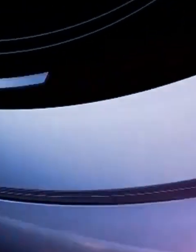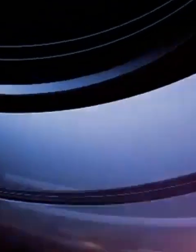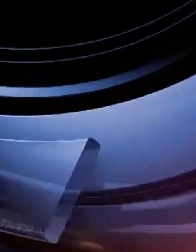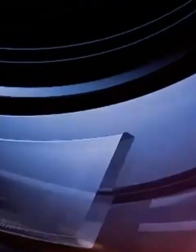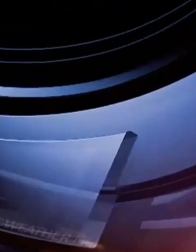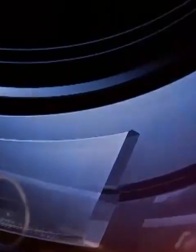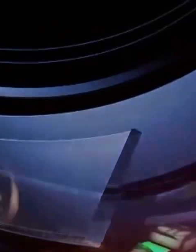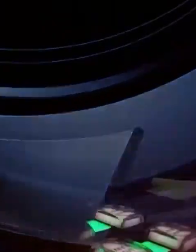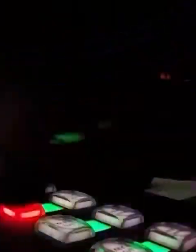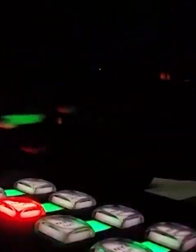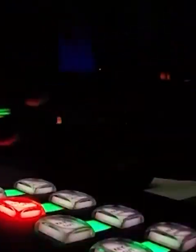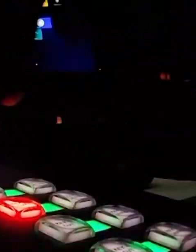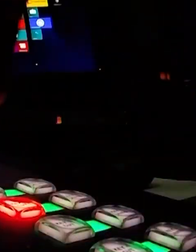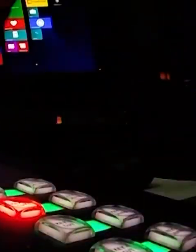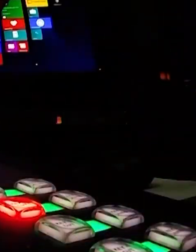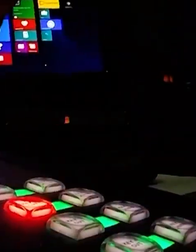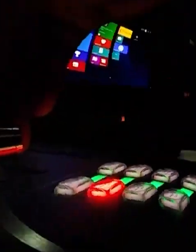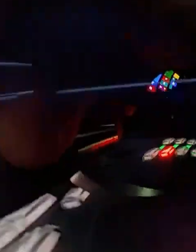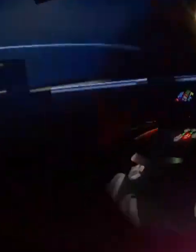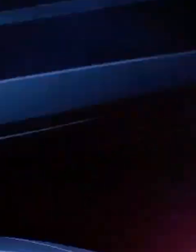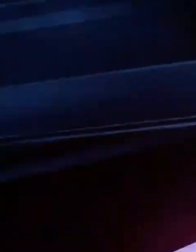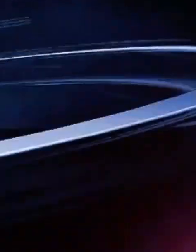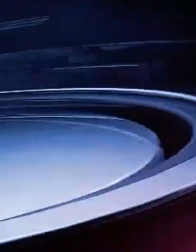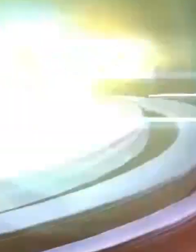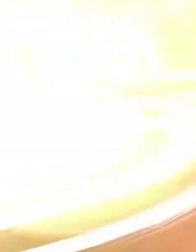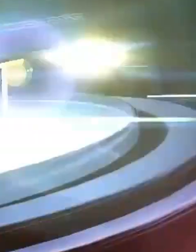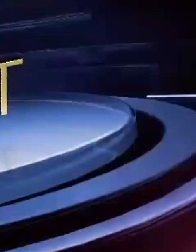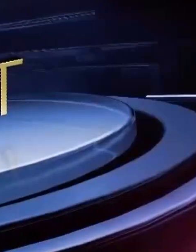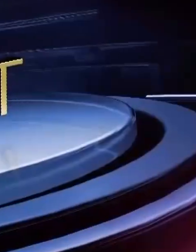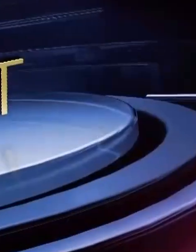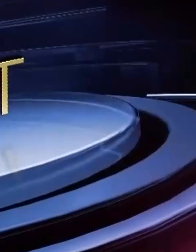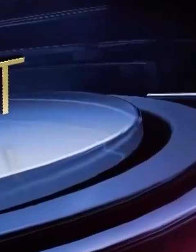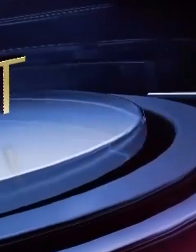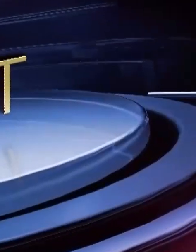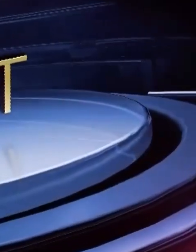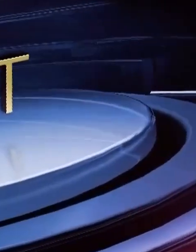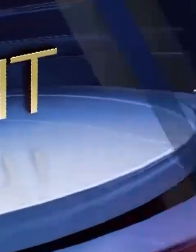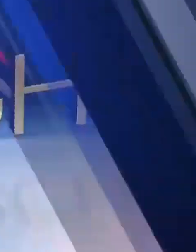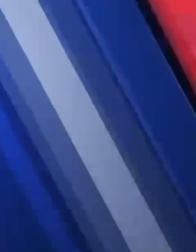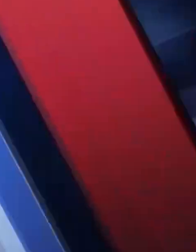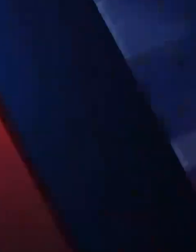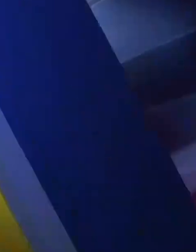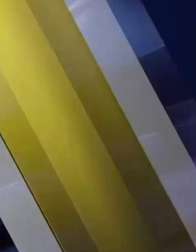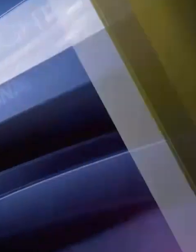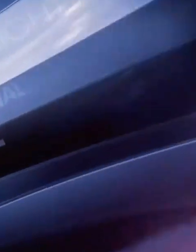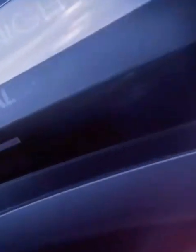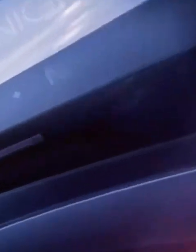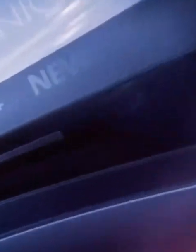Broadcasting from our studios in the Pine St. Michael, this is CBC NewsNight, starting now.